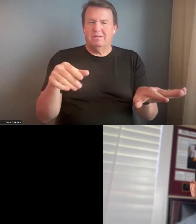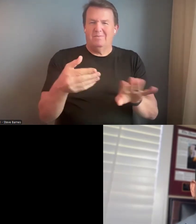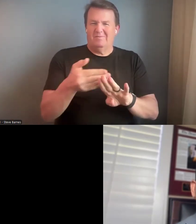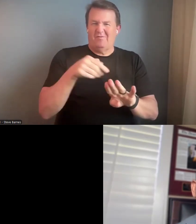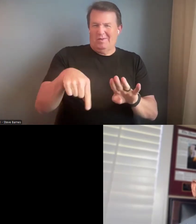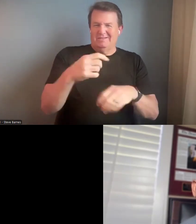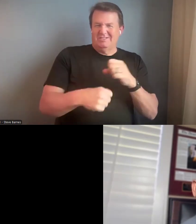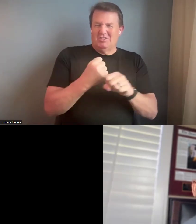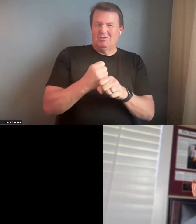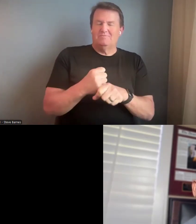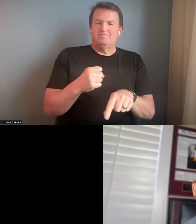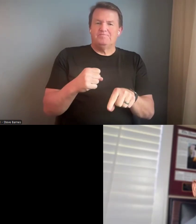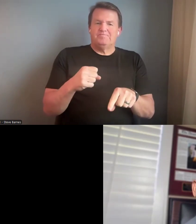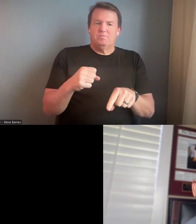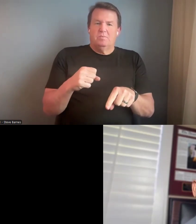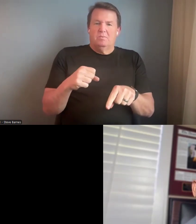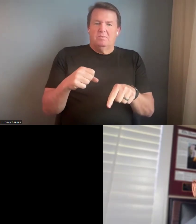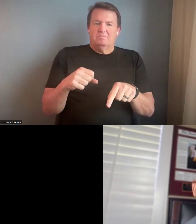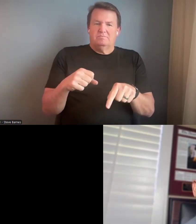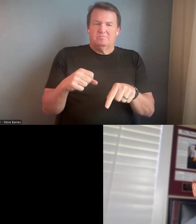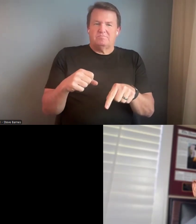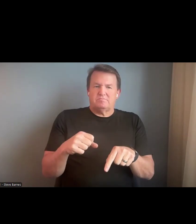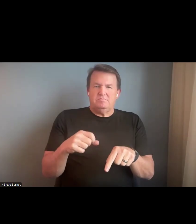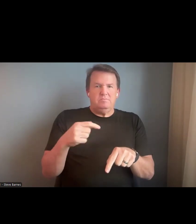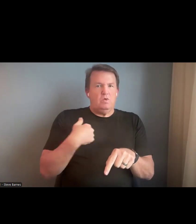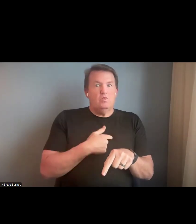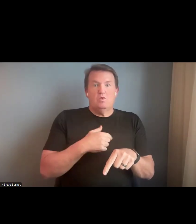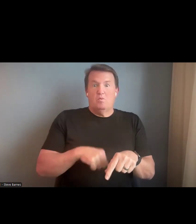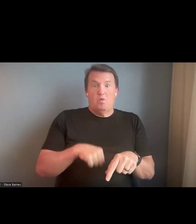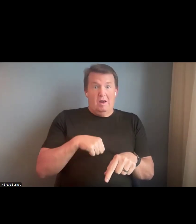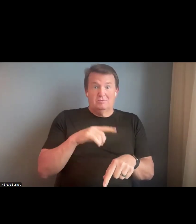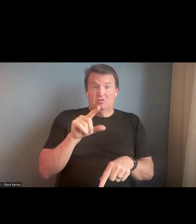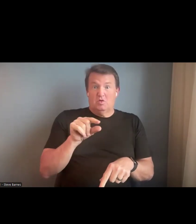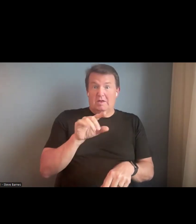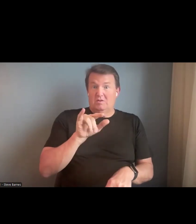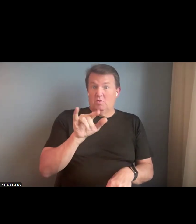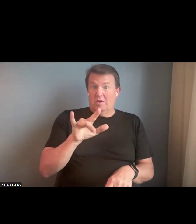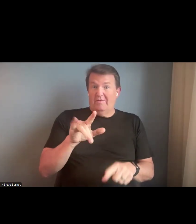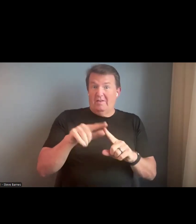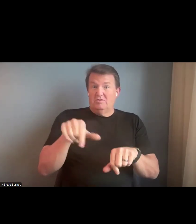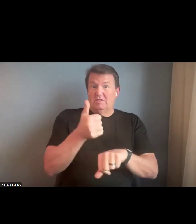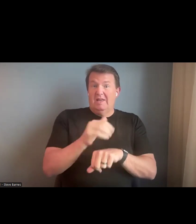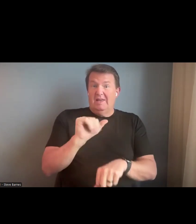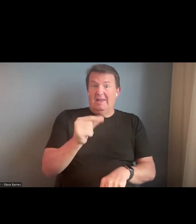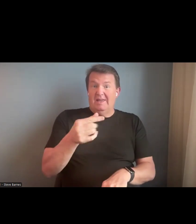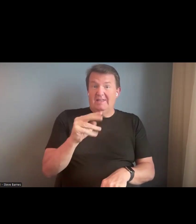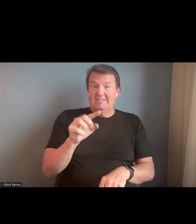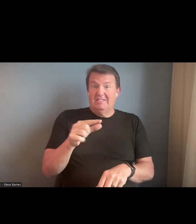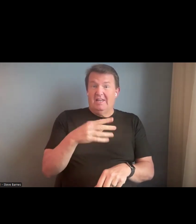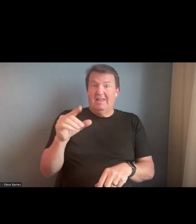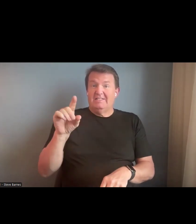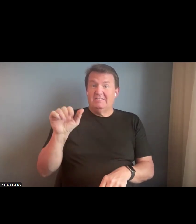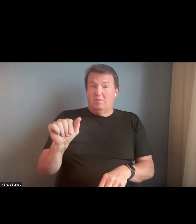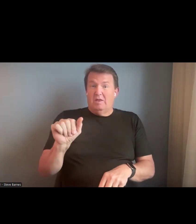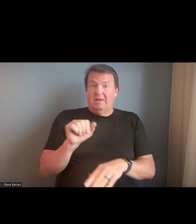highlights, we were really proud in 2025 to establish the Aging and Disability Lived Experience